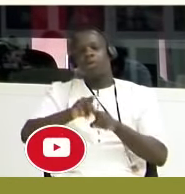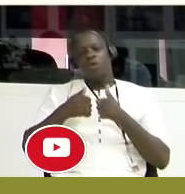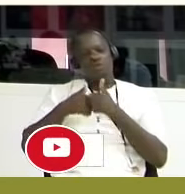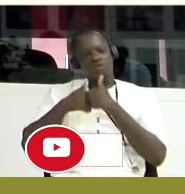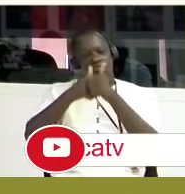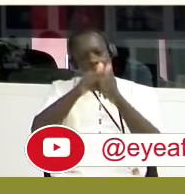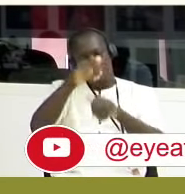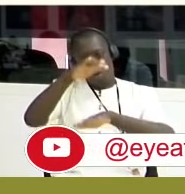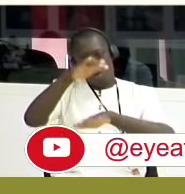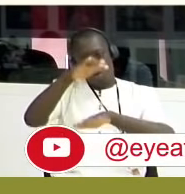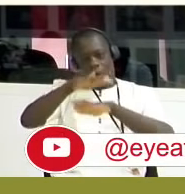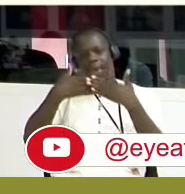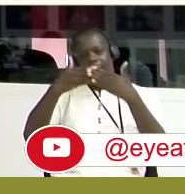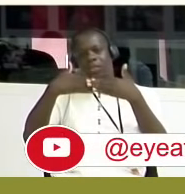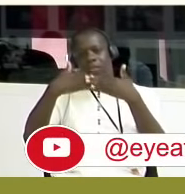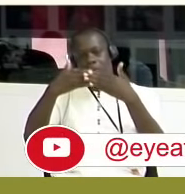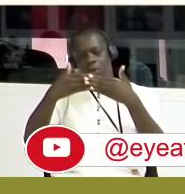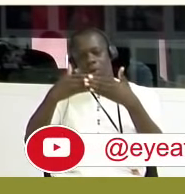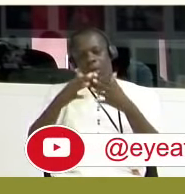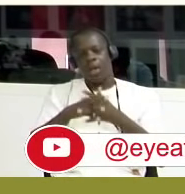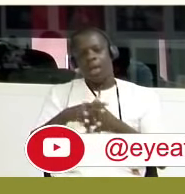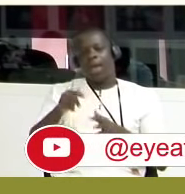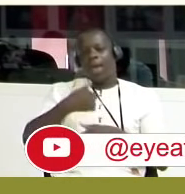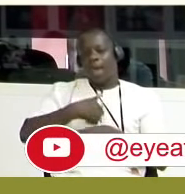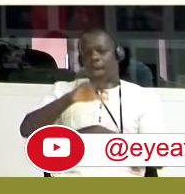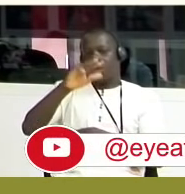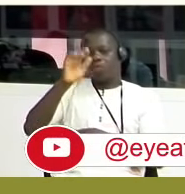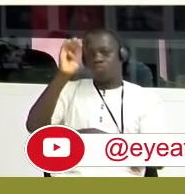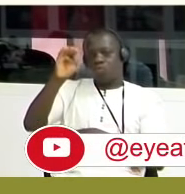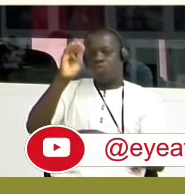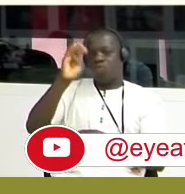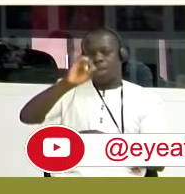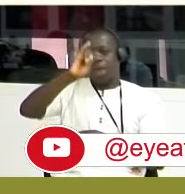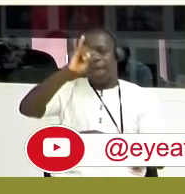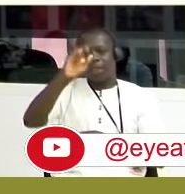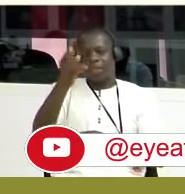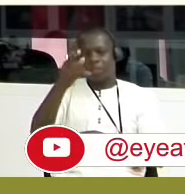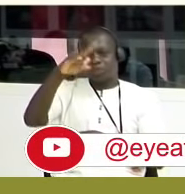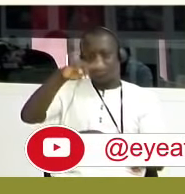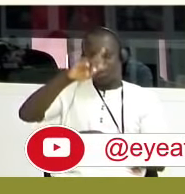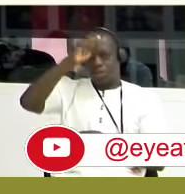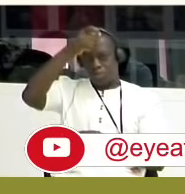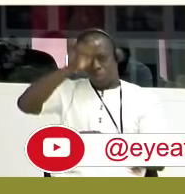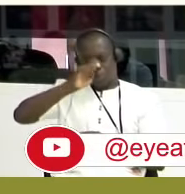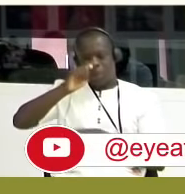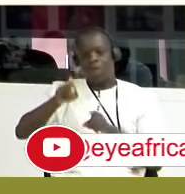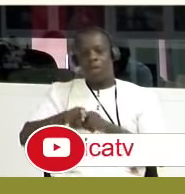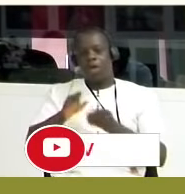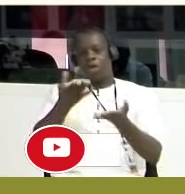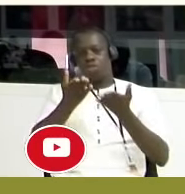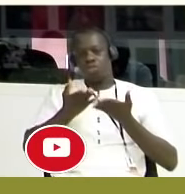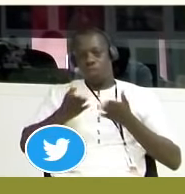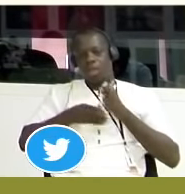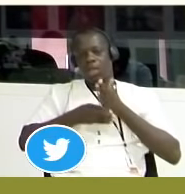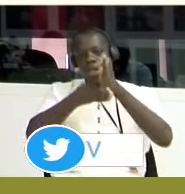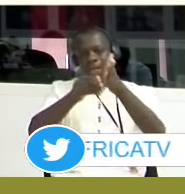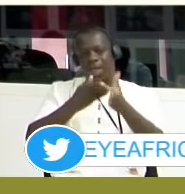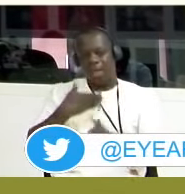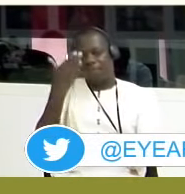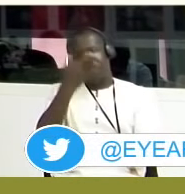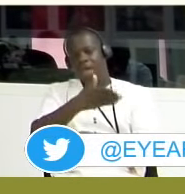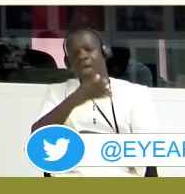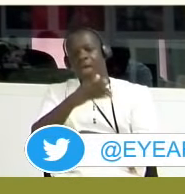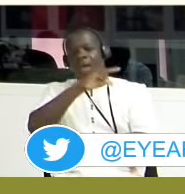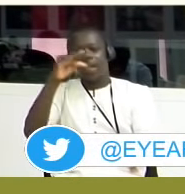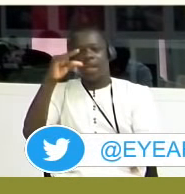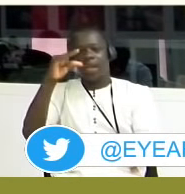And I called the IG, I told him that the student leader is here, his name is Omar Jouf, and he wanted to meet you because he